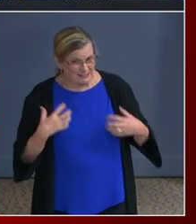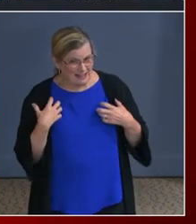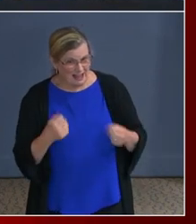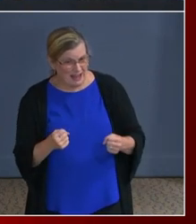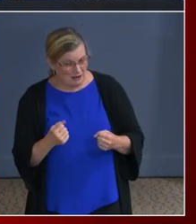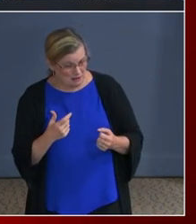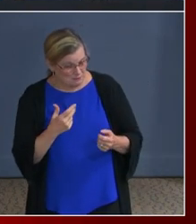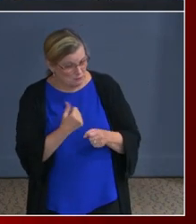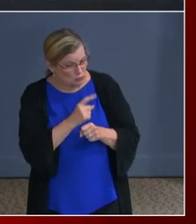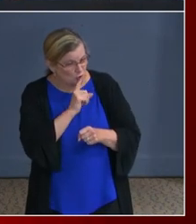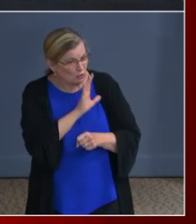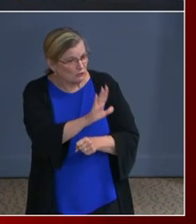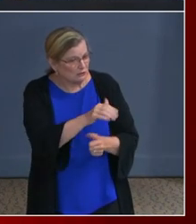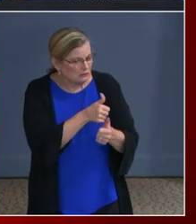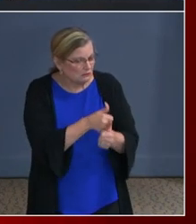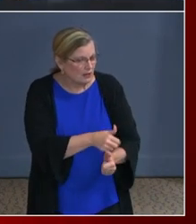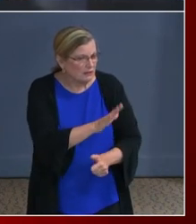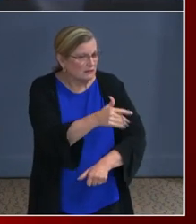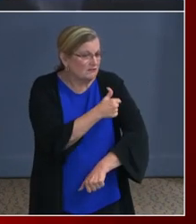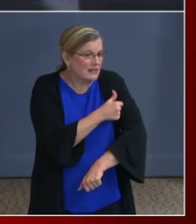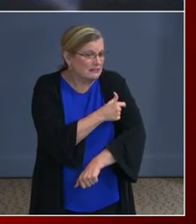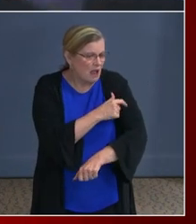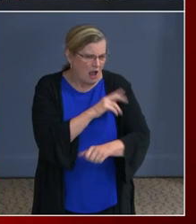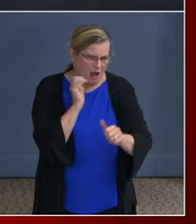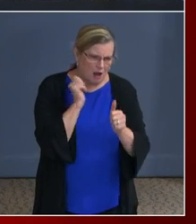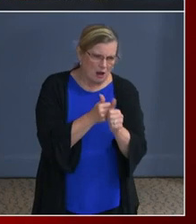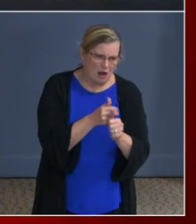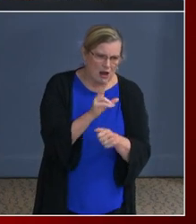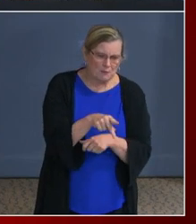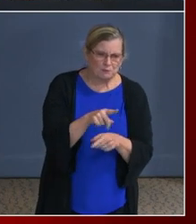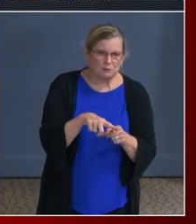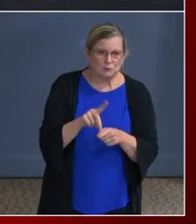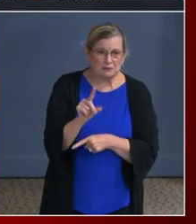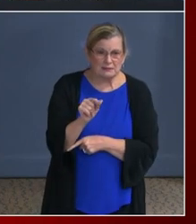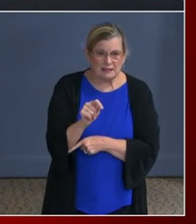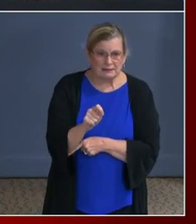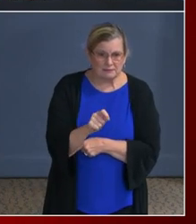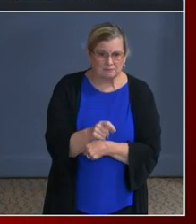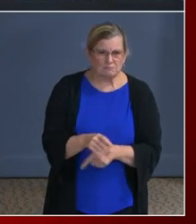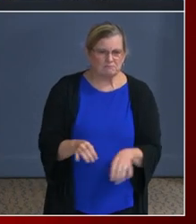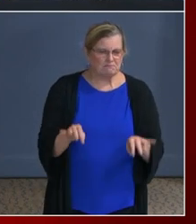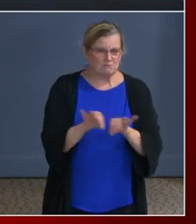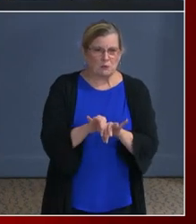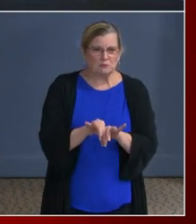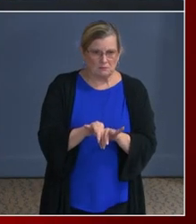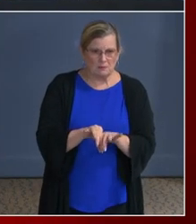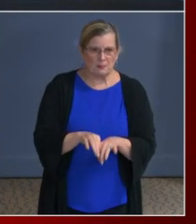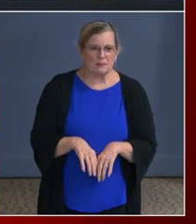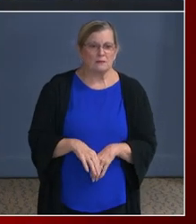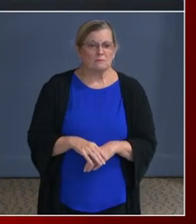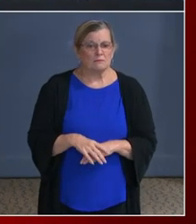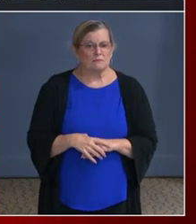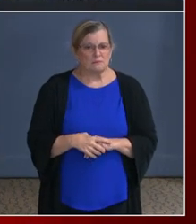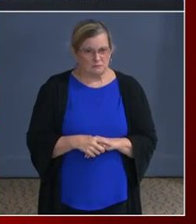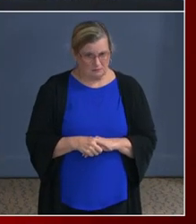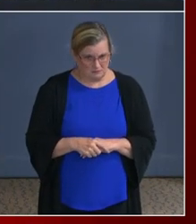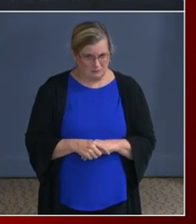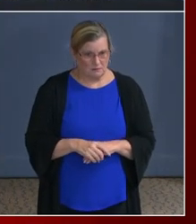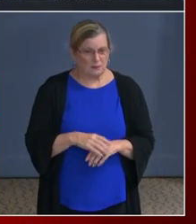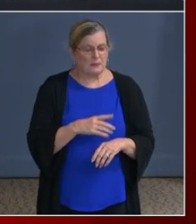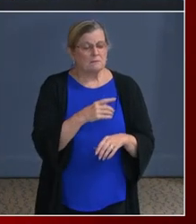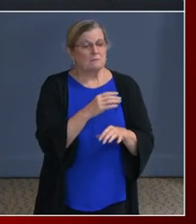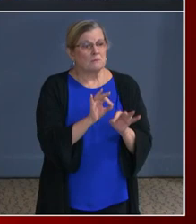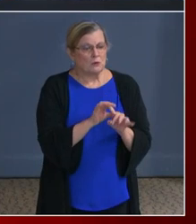vaccinations. So please stay on track with your well child visits. We spoke about